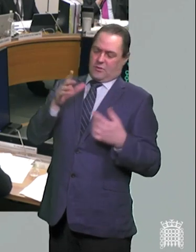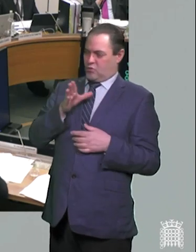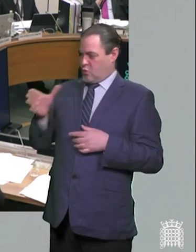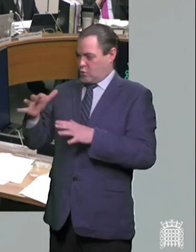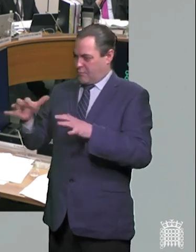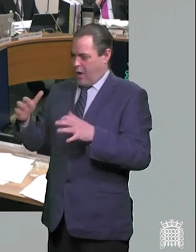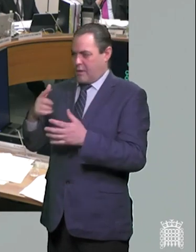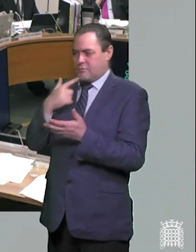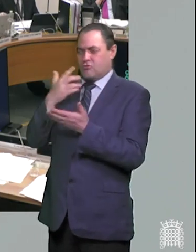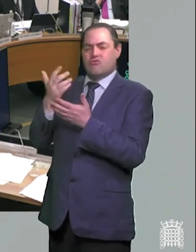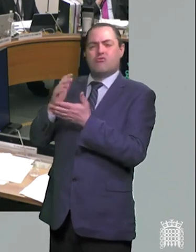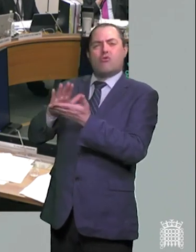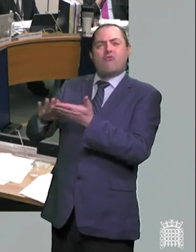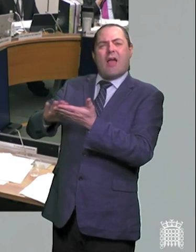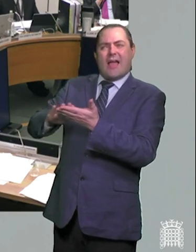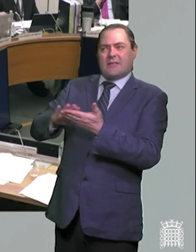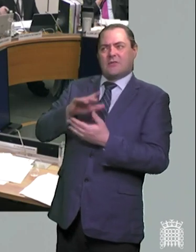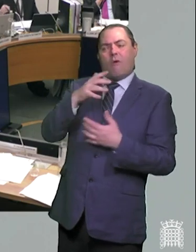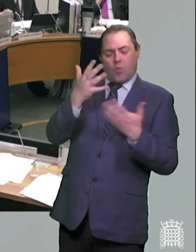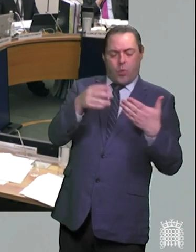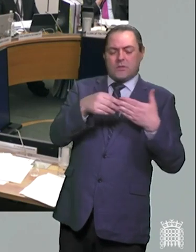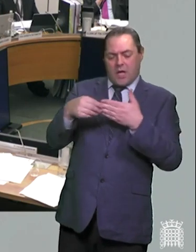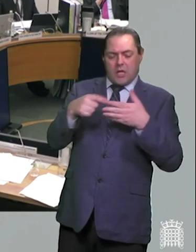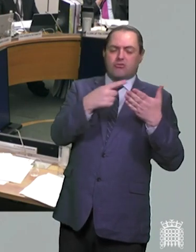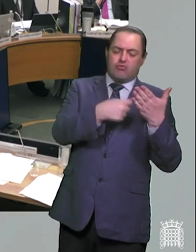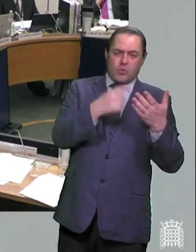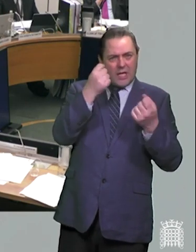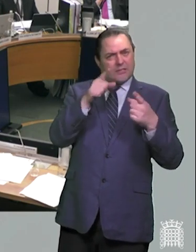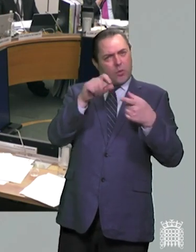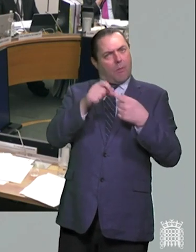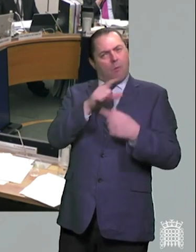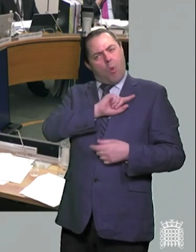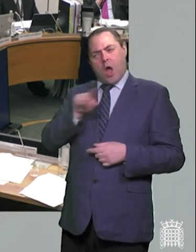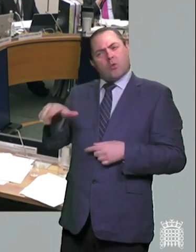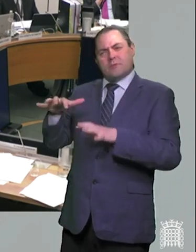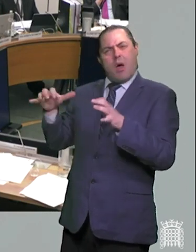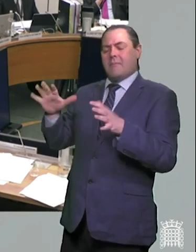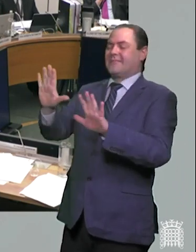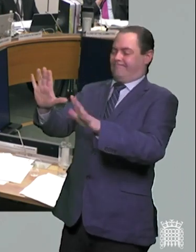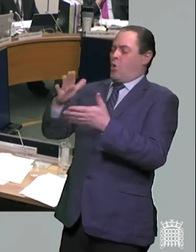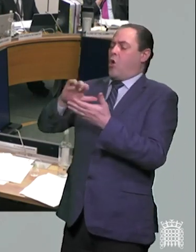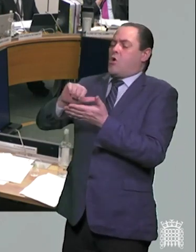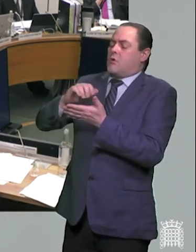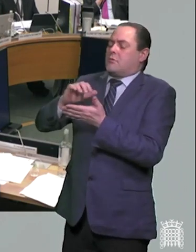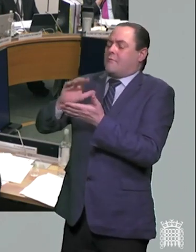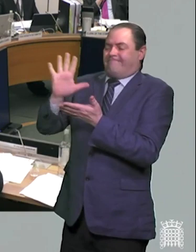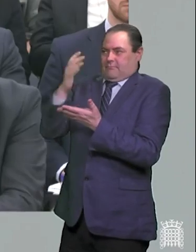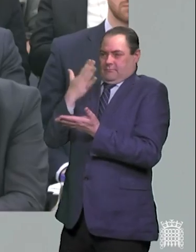and I understand the point you make. There is confusion between guidance and rules, but you could have corrected the record at that point.